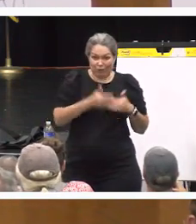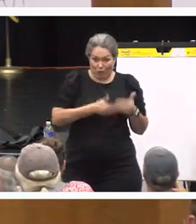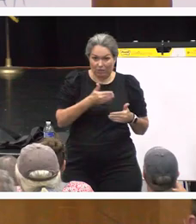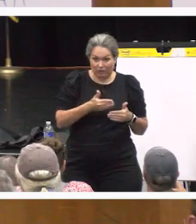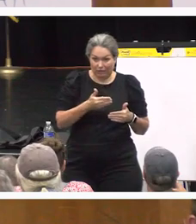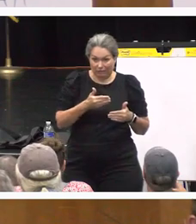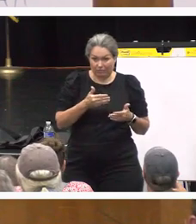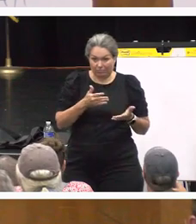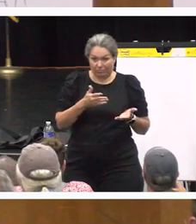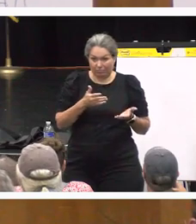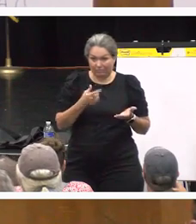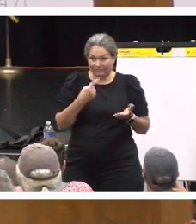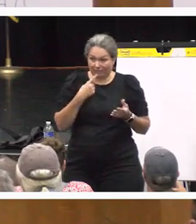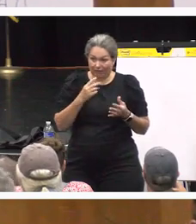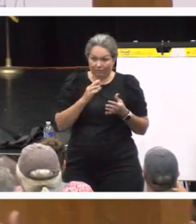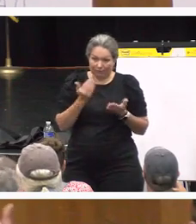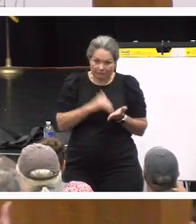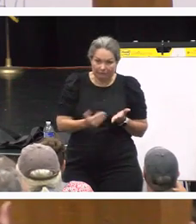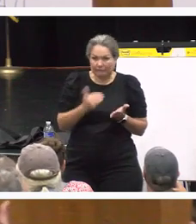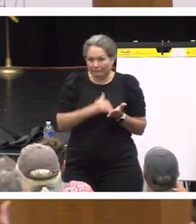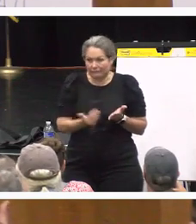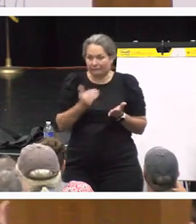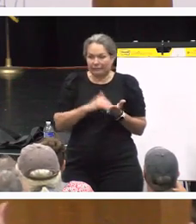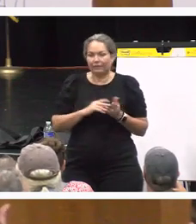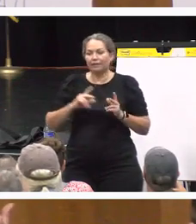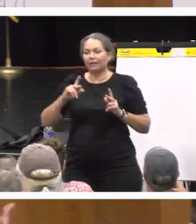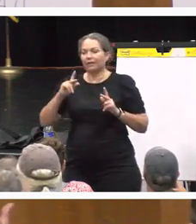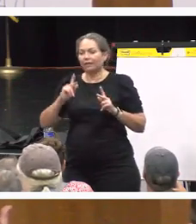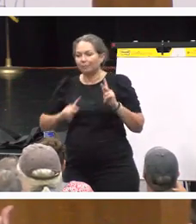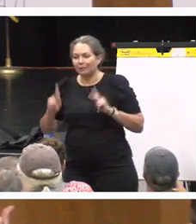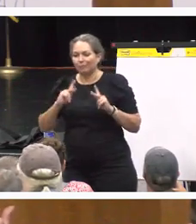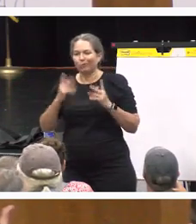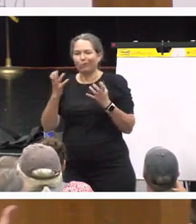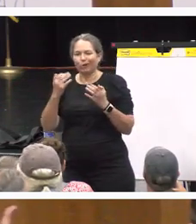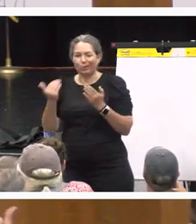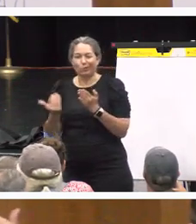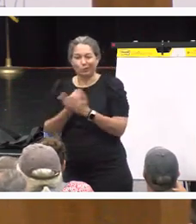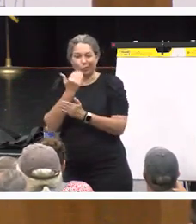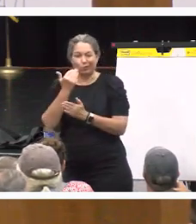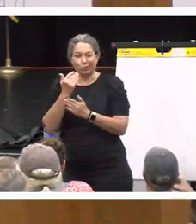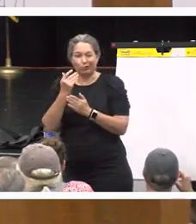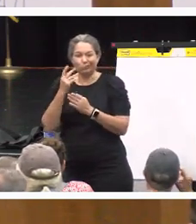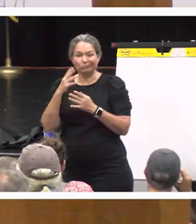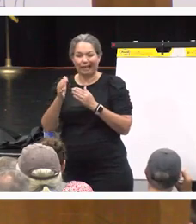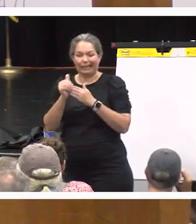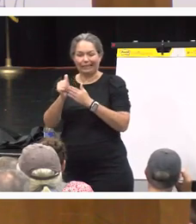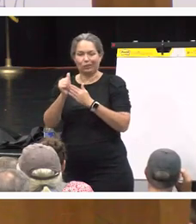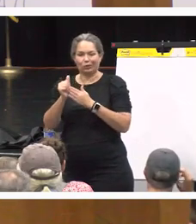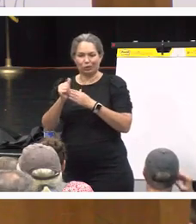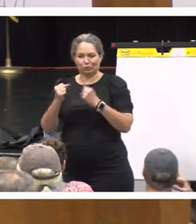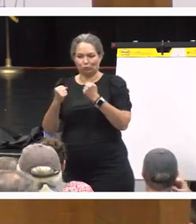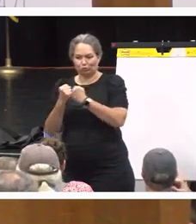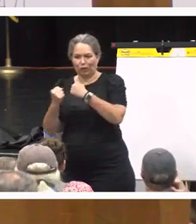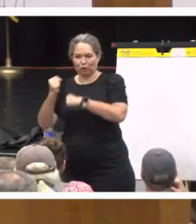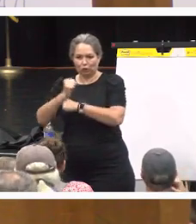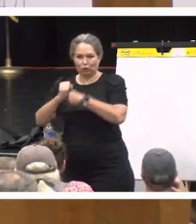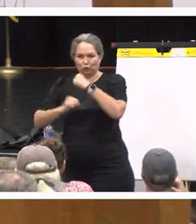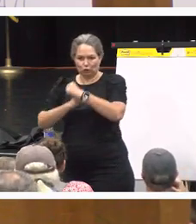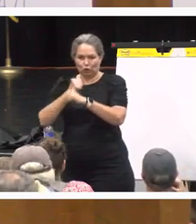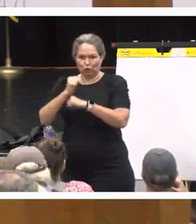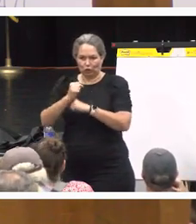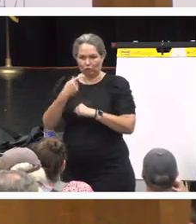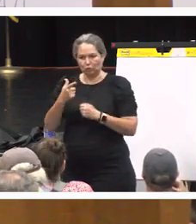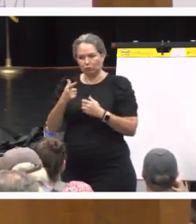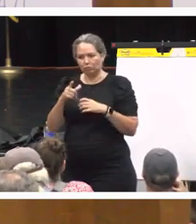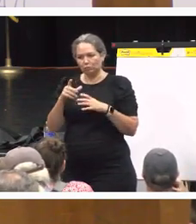heard over and over again people calling for a new leadership structure to take recovery and resilience